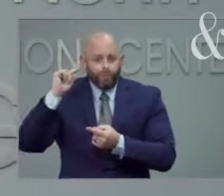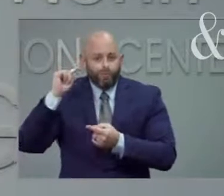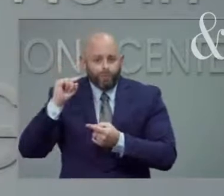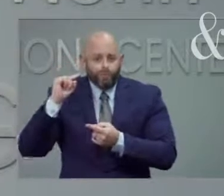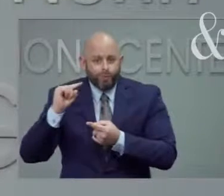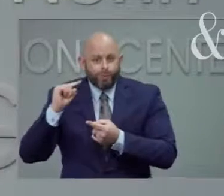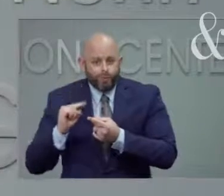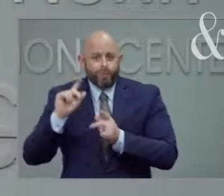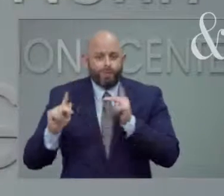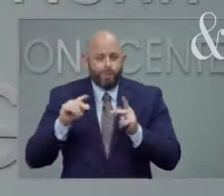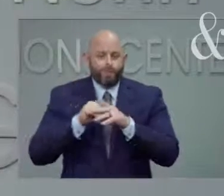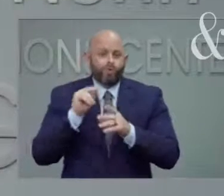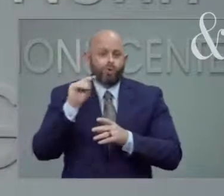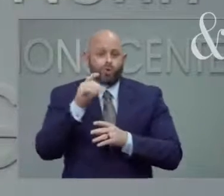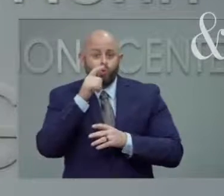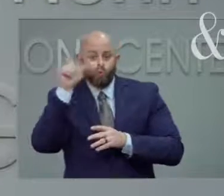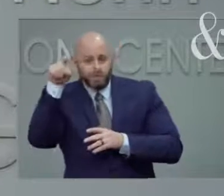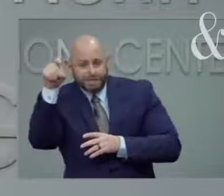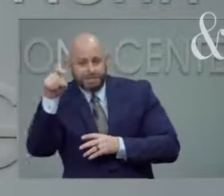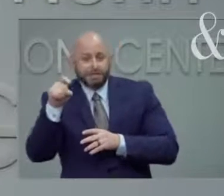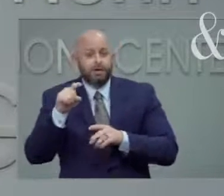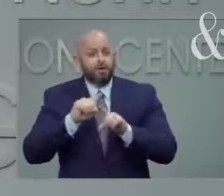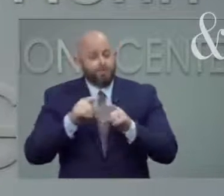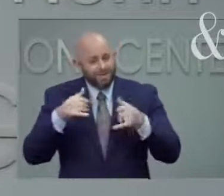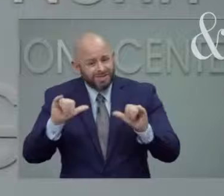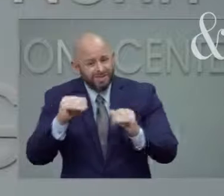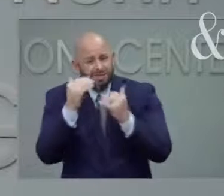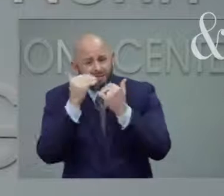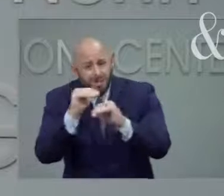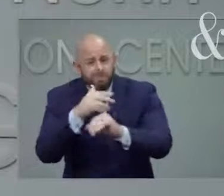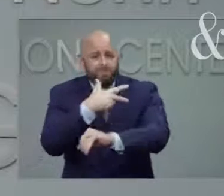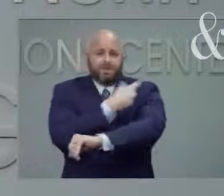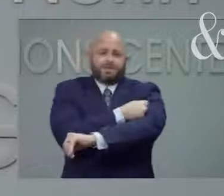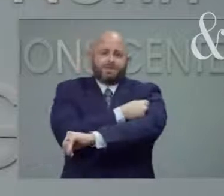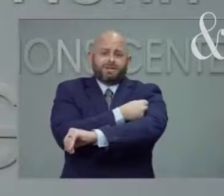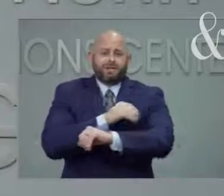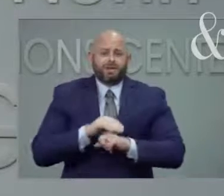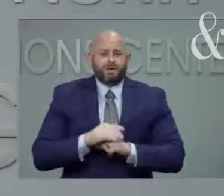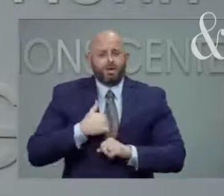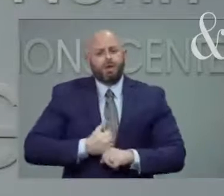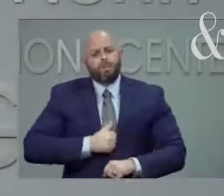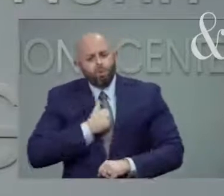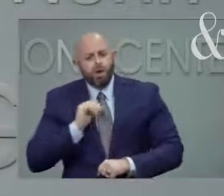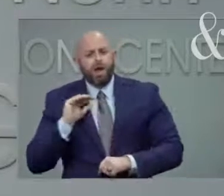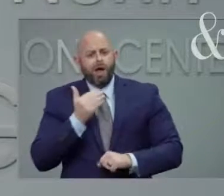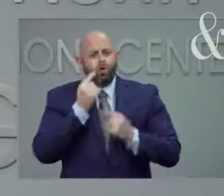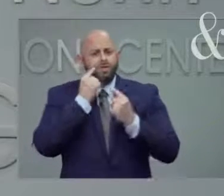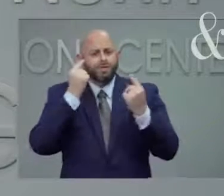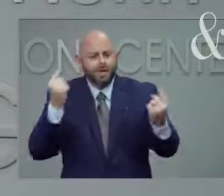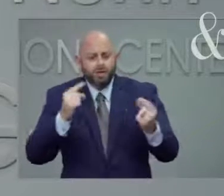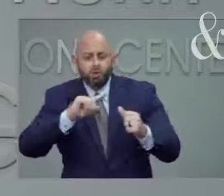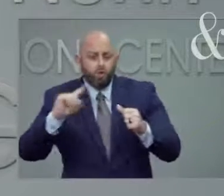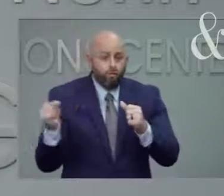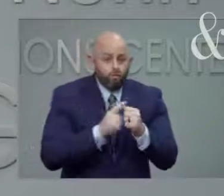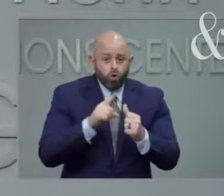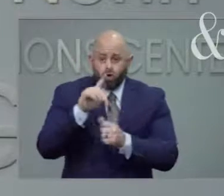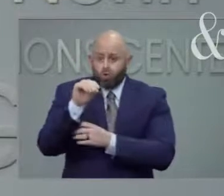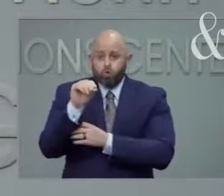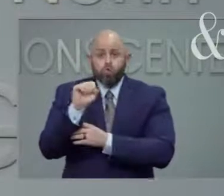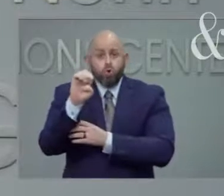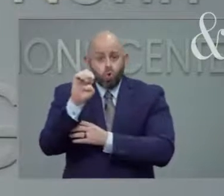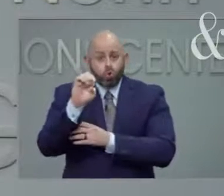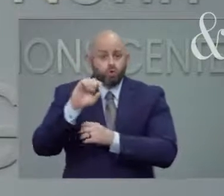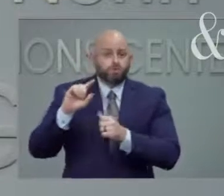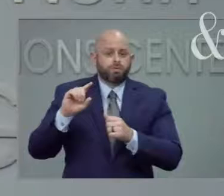limited supply of the vaccine. I'm proud of North Carolina's success in getting all of our first dose shots in arms